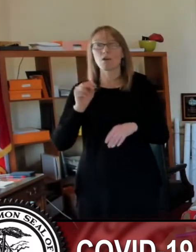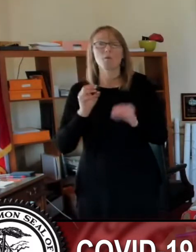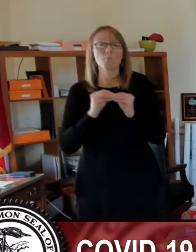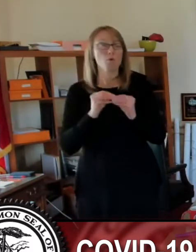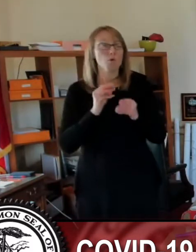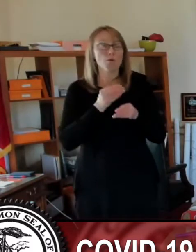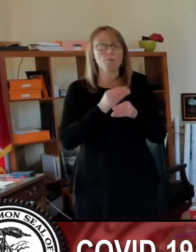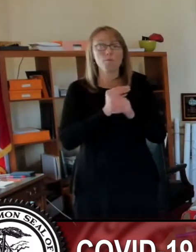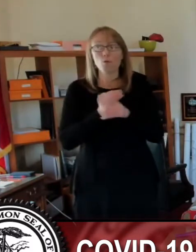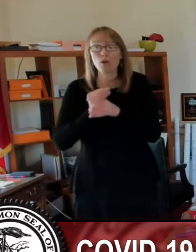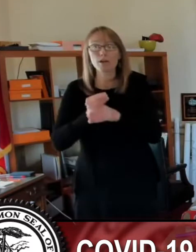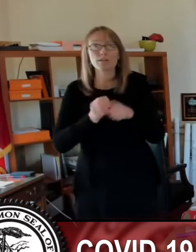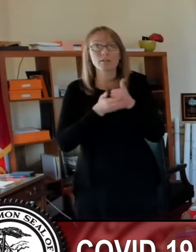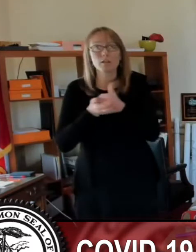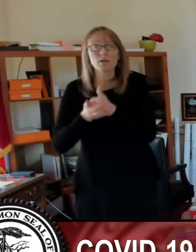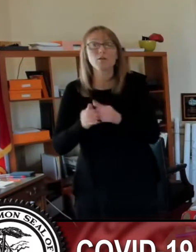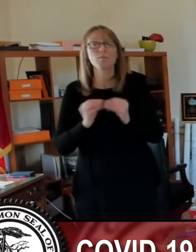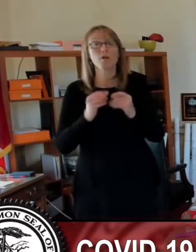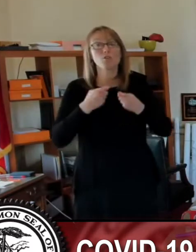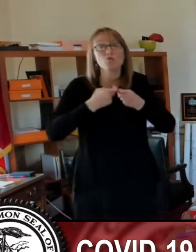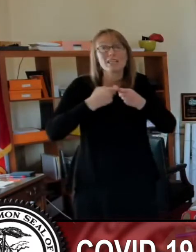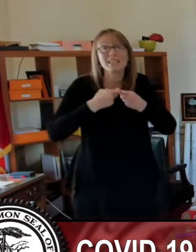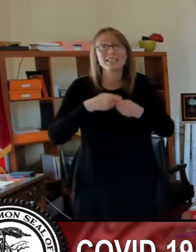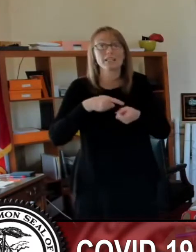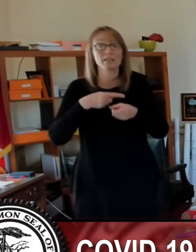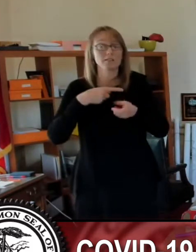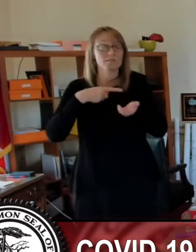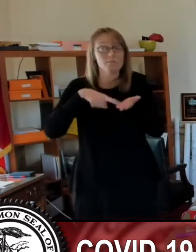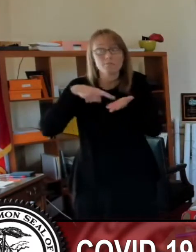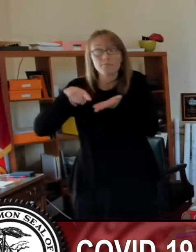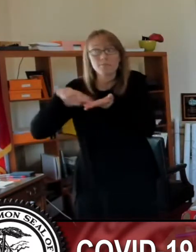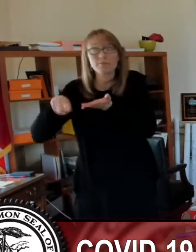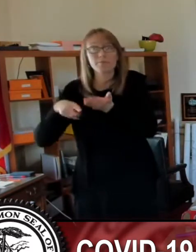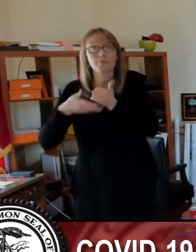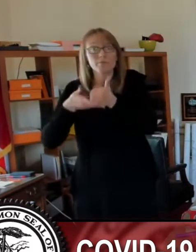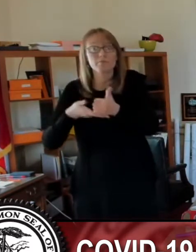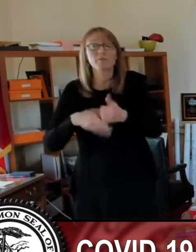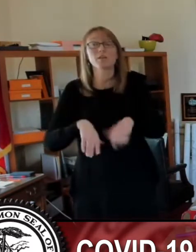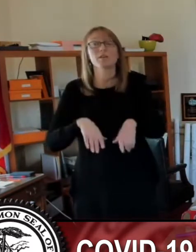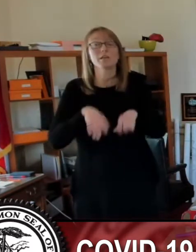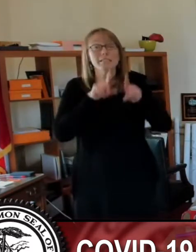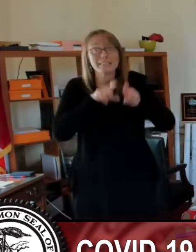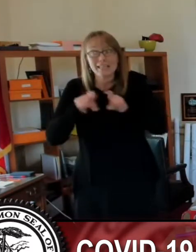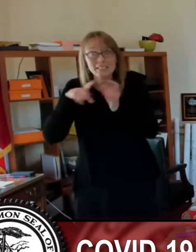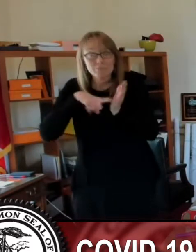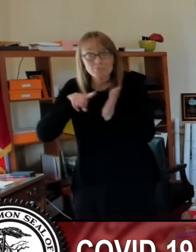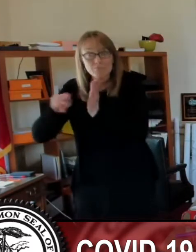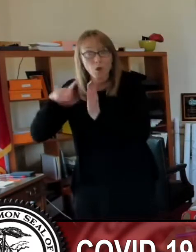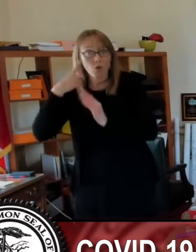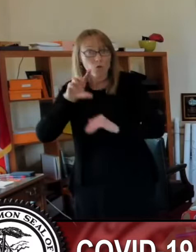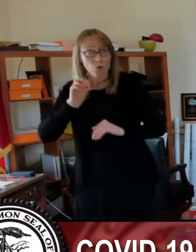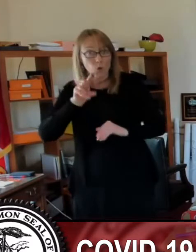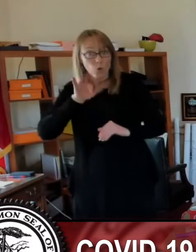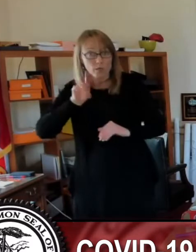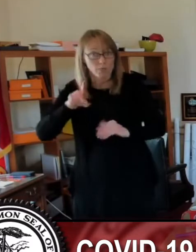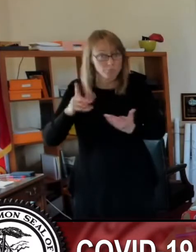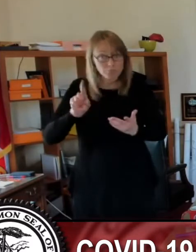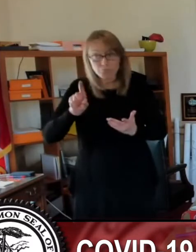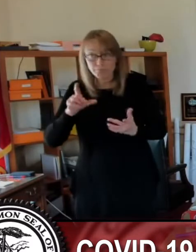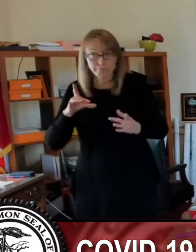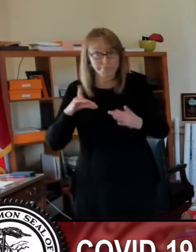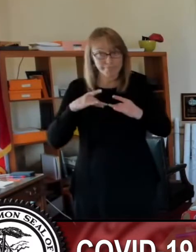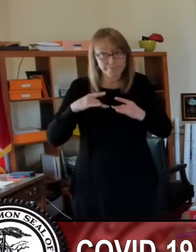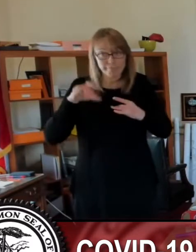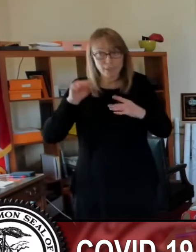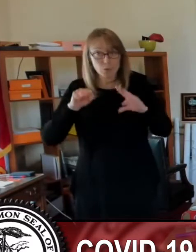more utility assistance, and all more testing, all of the things that we need, because